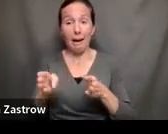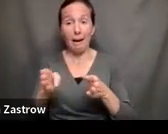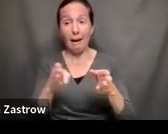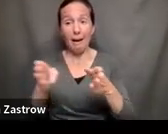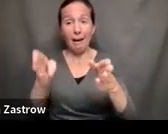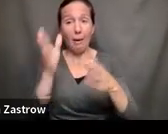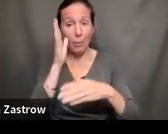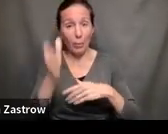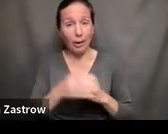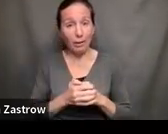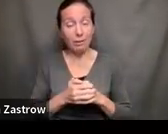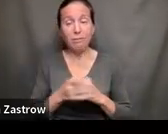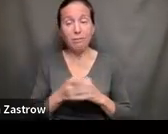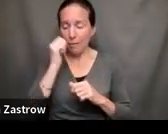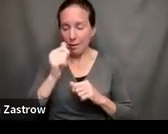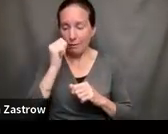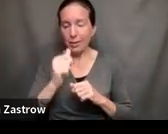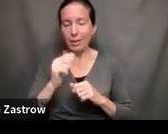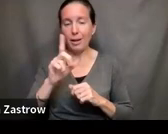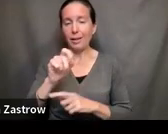on this data.